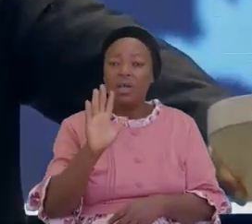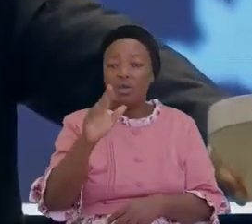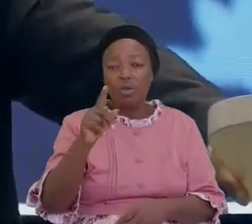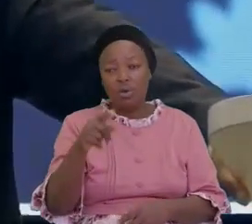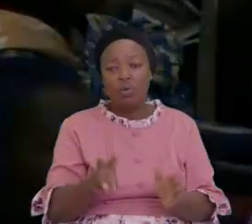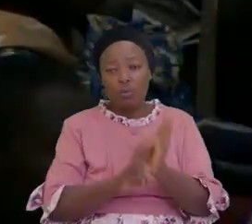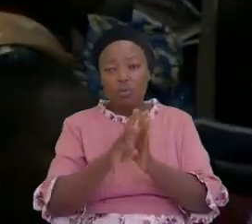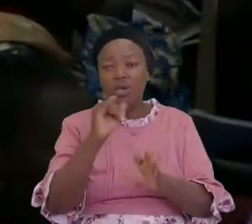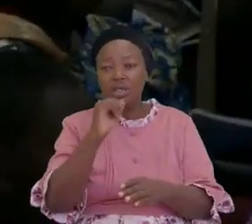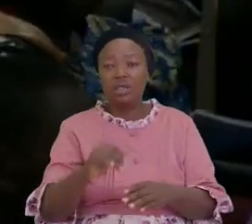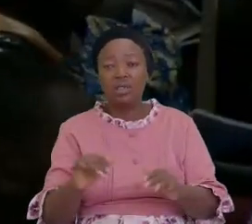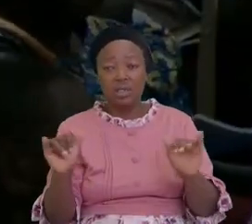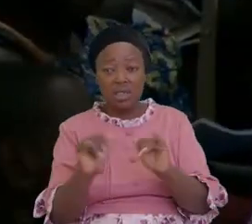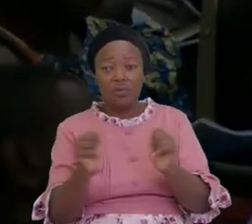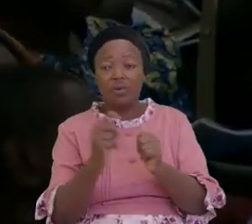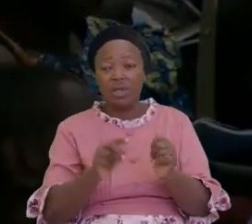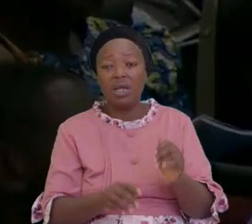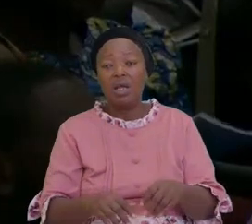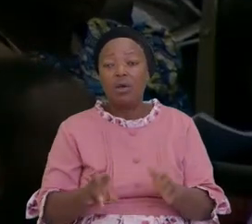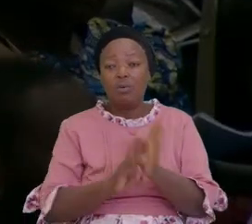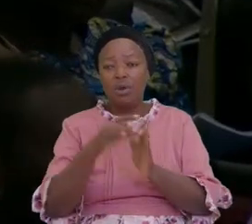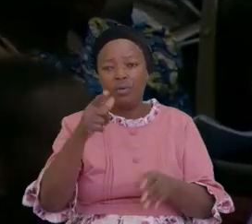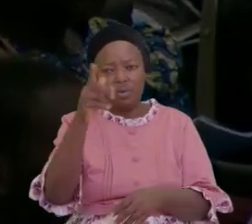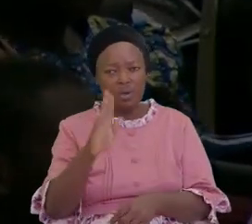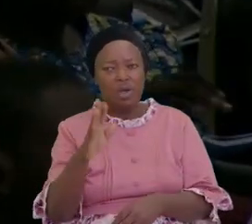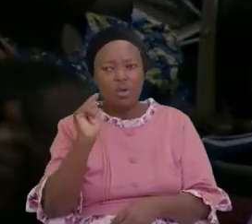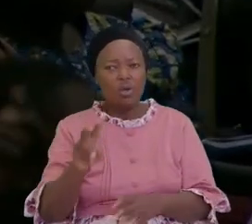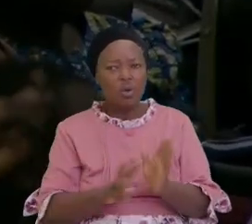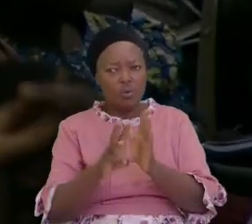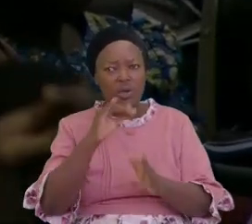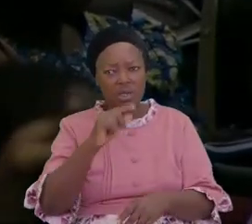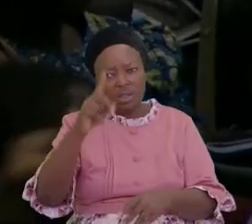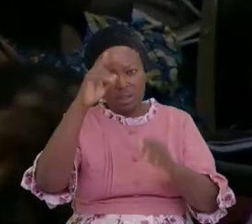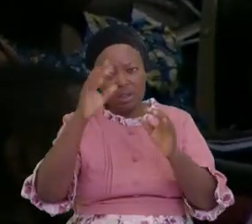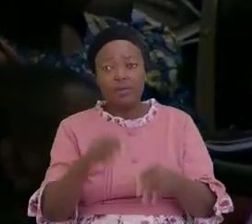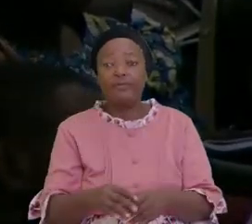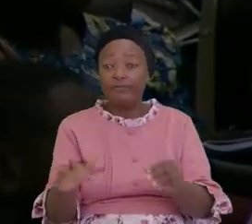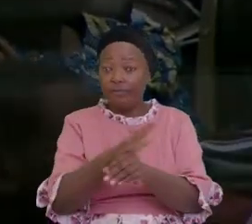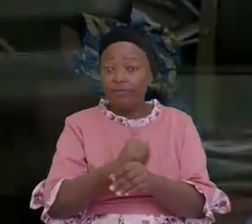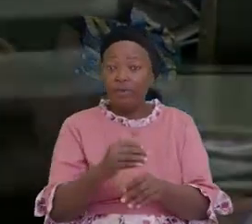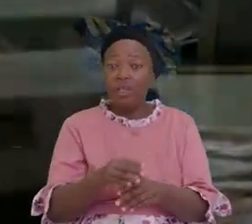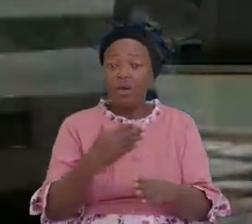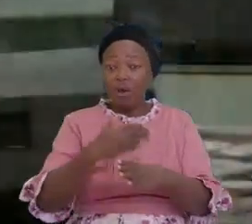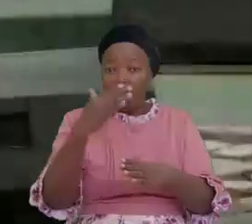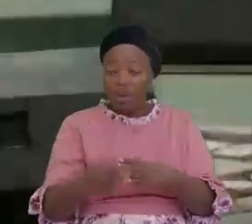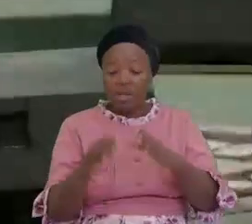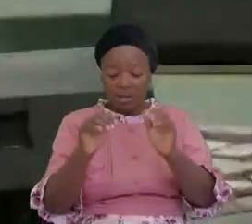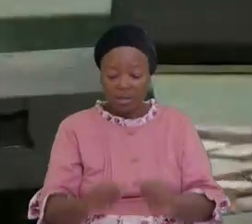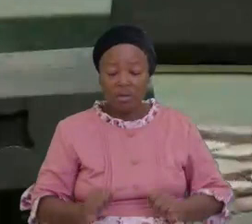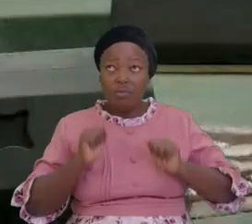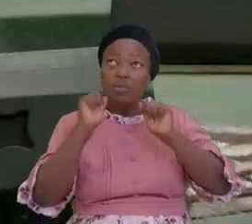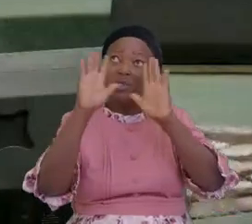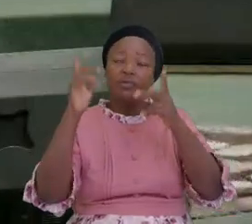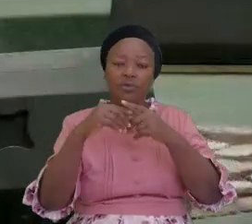in line with the will of God. Your will is fully, completely, entirely submissive unto